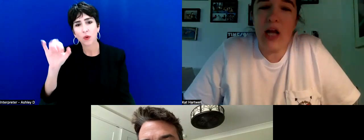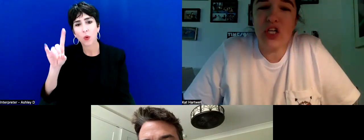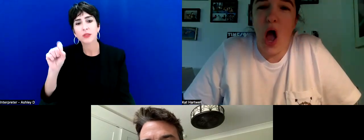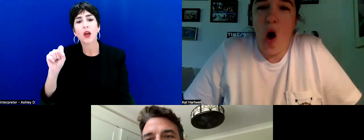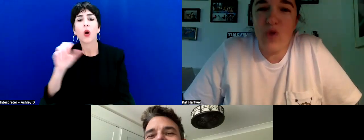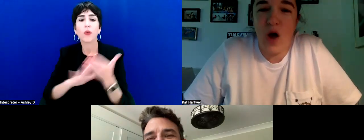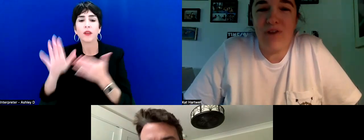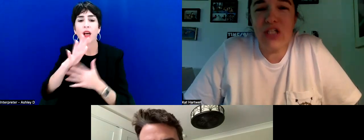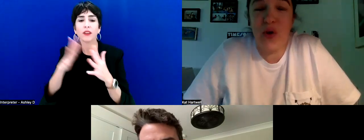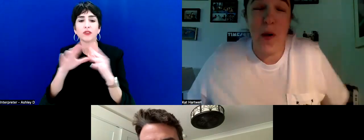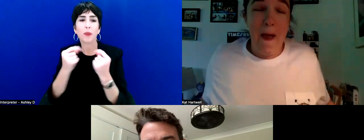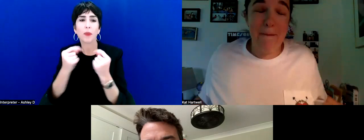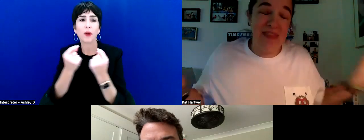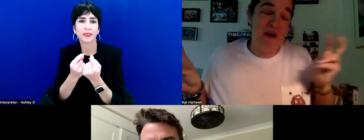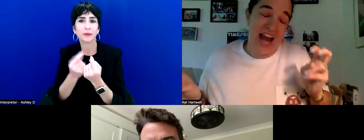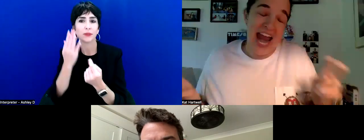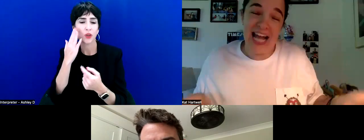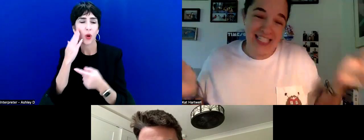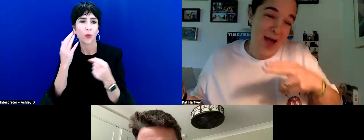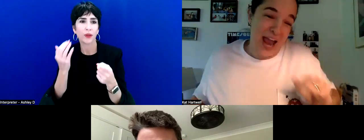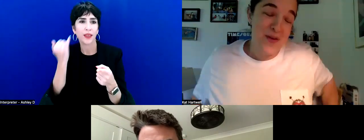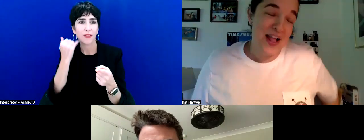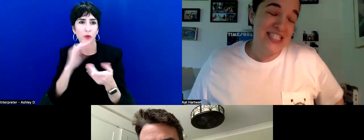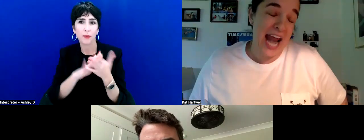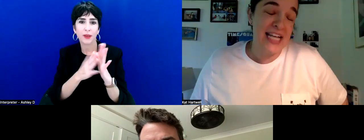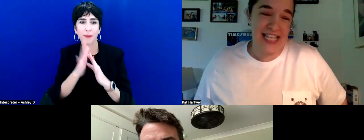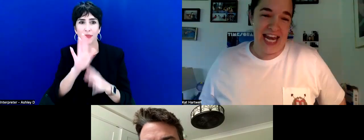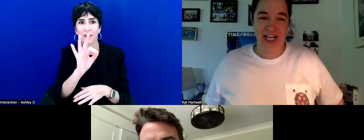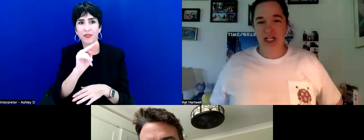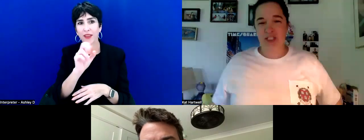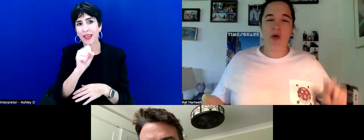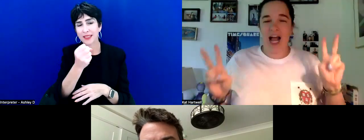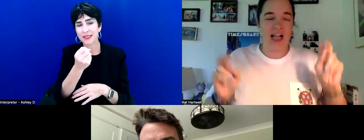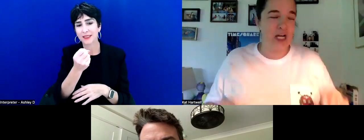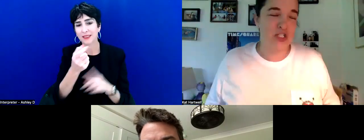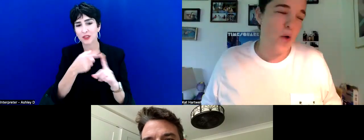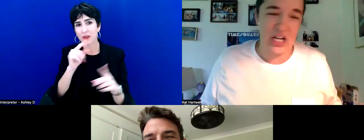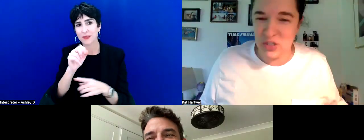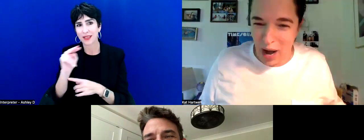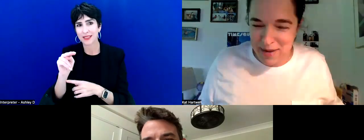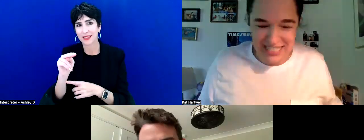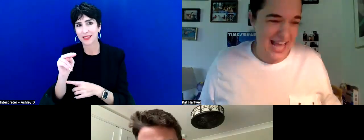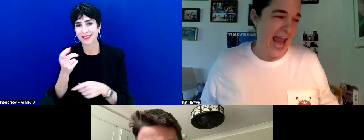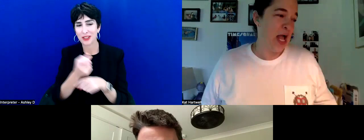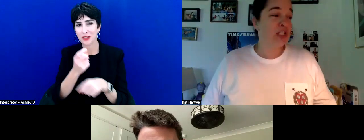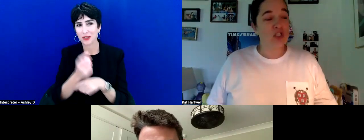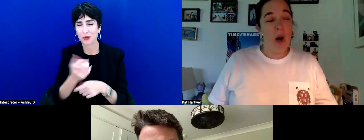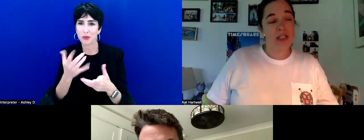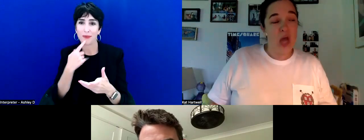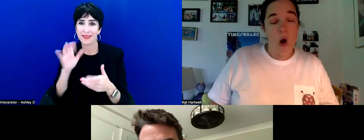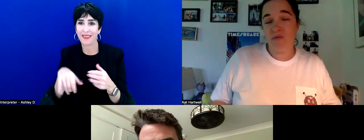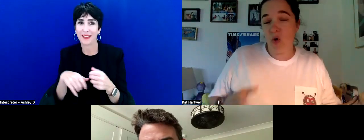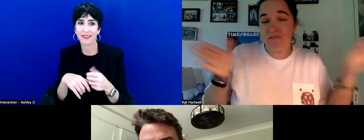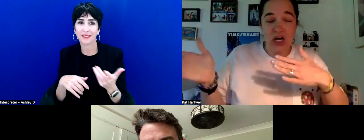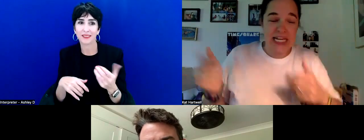team. She wanted to know if you compare to be their band like that you live in Tennessee. So like a little joke that she wanted me to say. But she